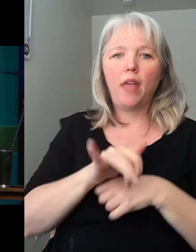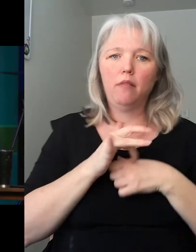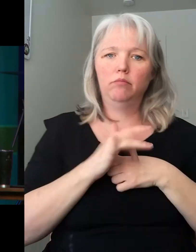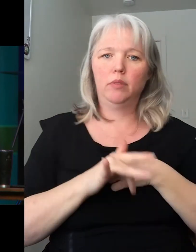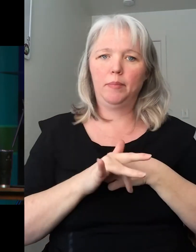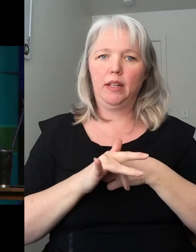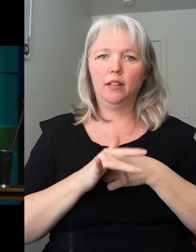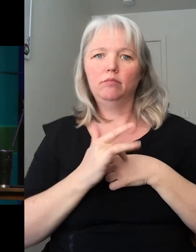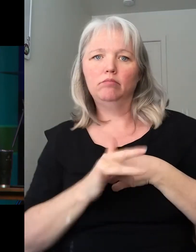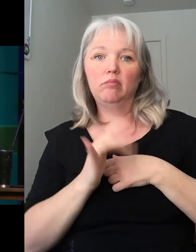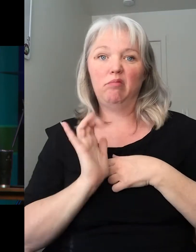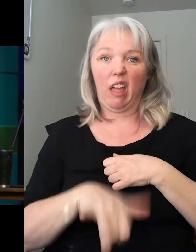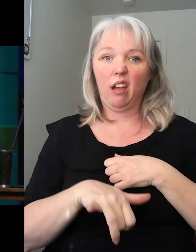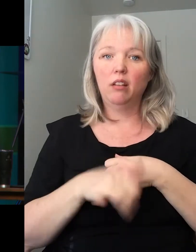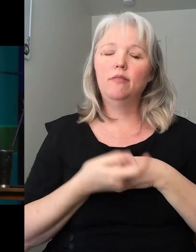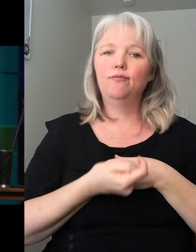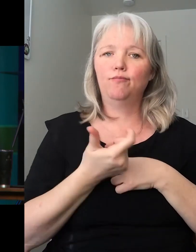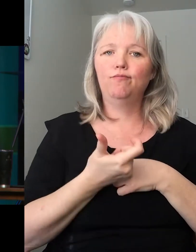place out.